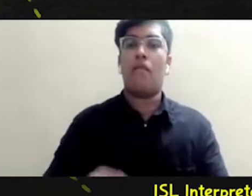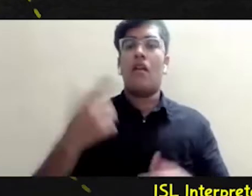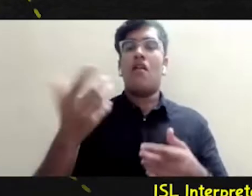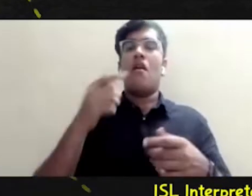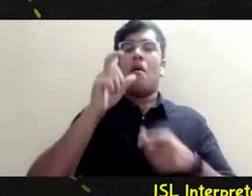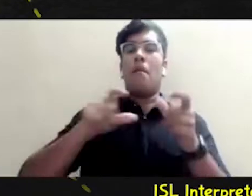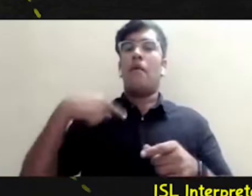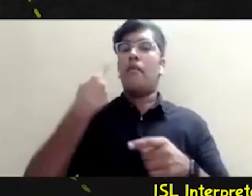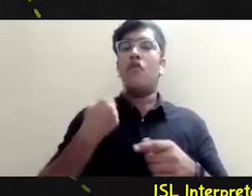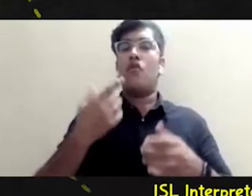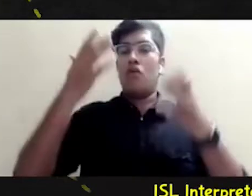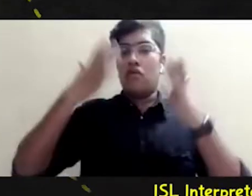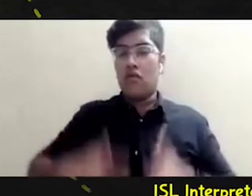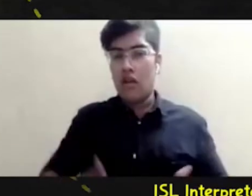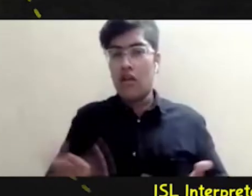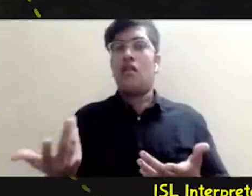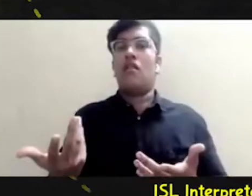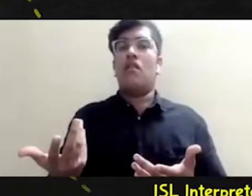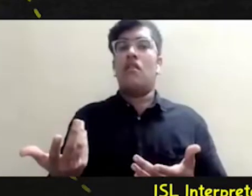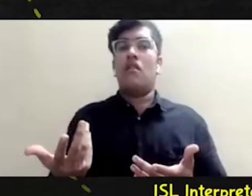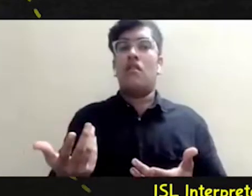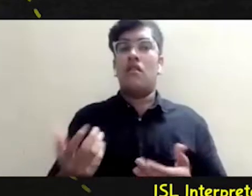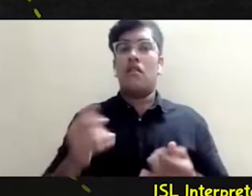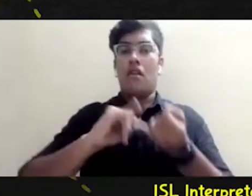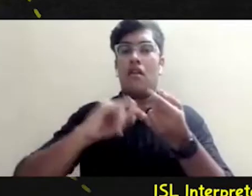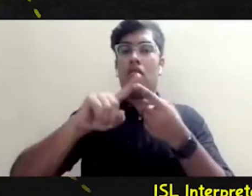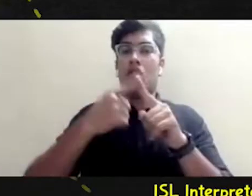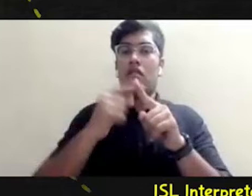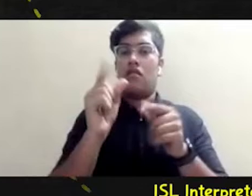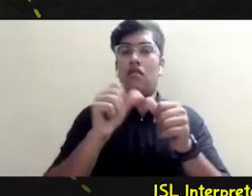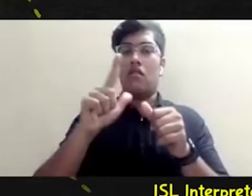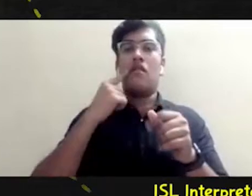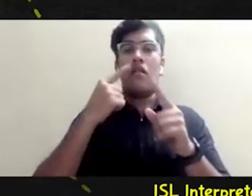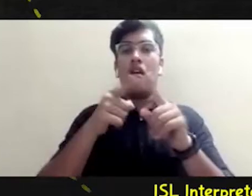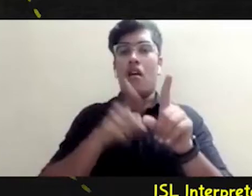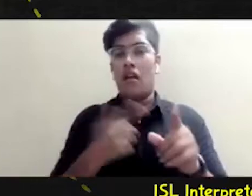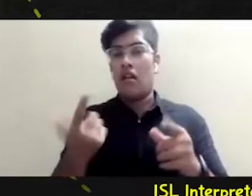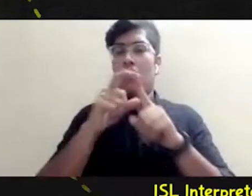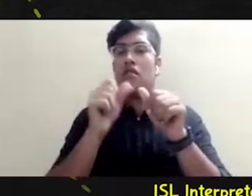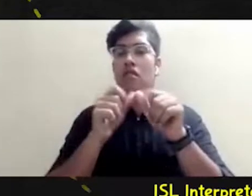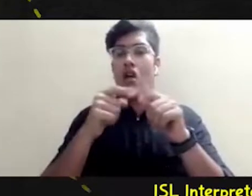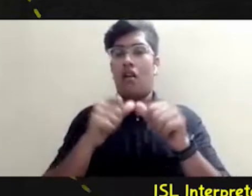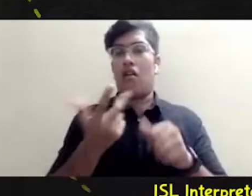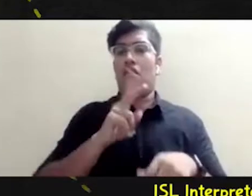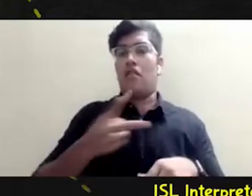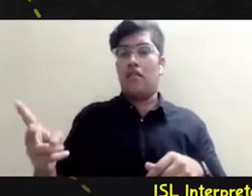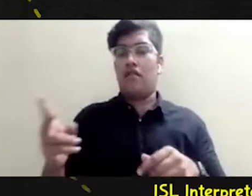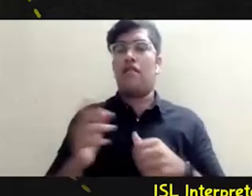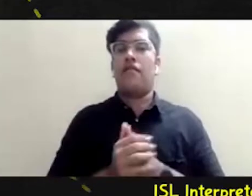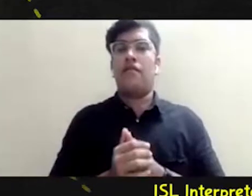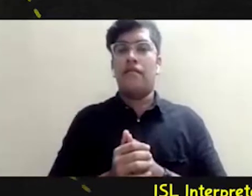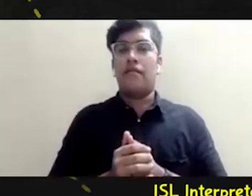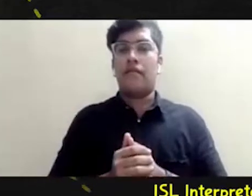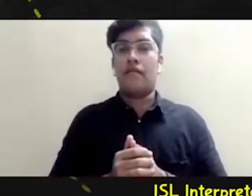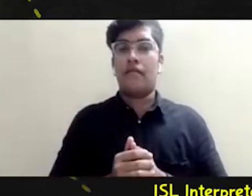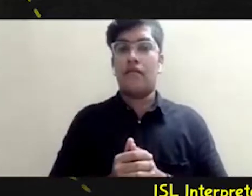about the aspect of intimacy? Independent of sexuality, anyone who's been in a relationship in India, most if not all, this